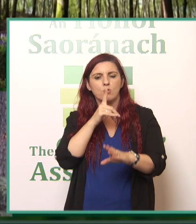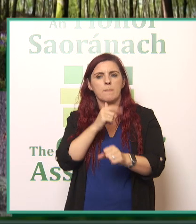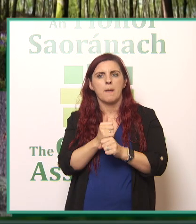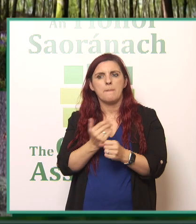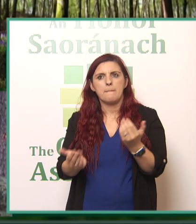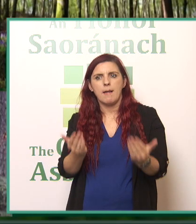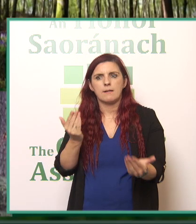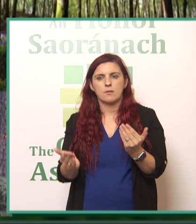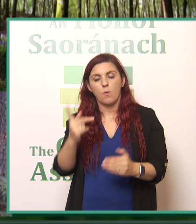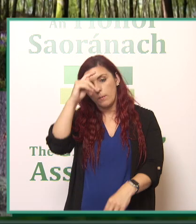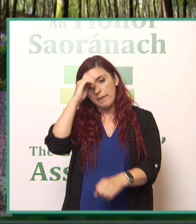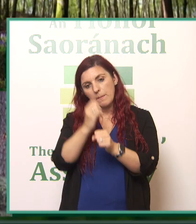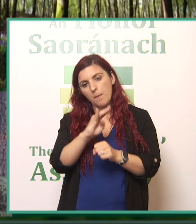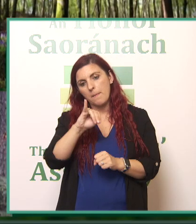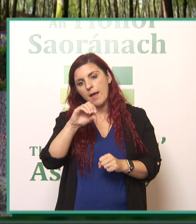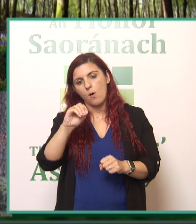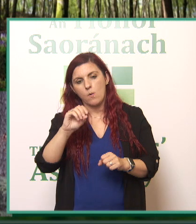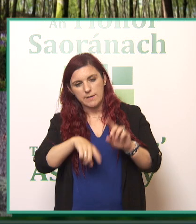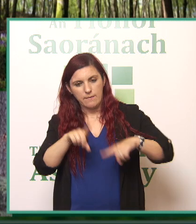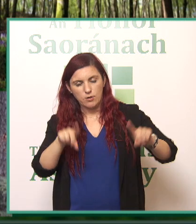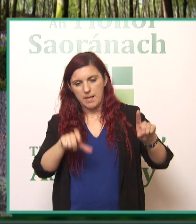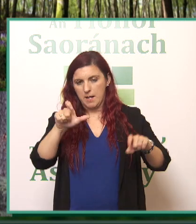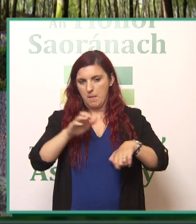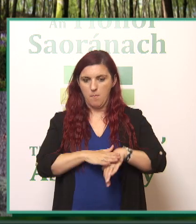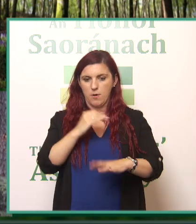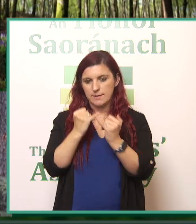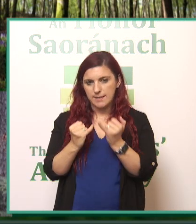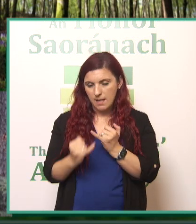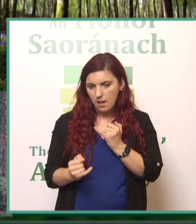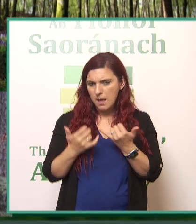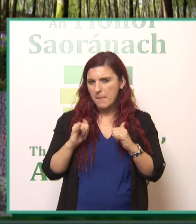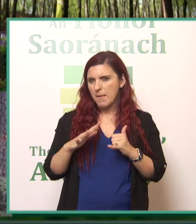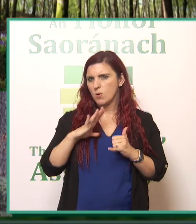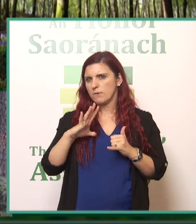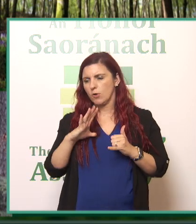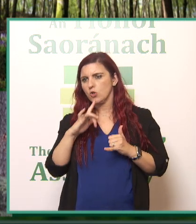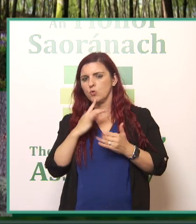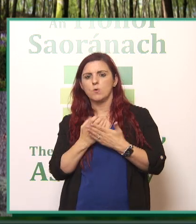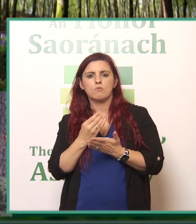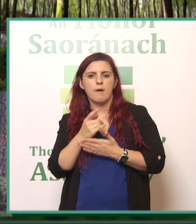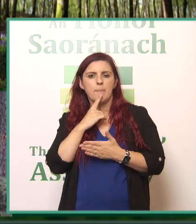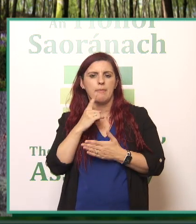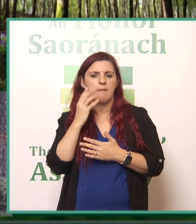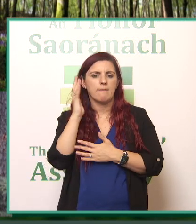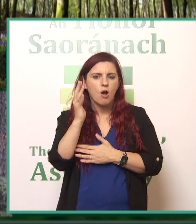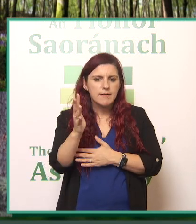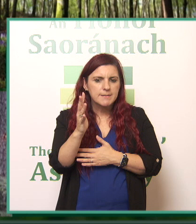So looking at biodiversity in a little more detail, it might be useful just to describe the forest estate.